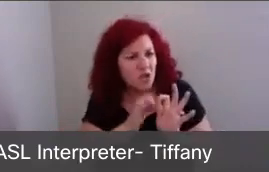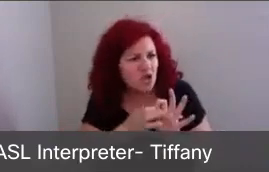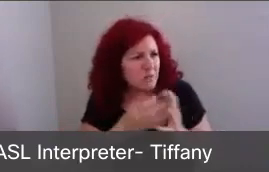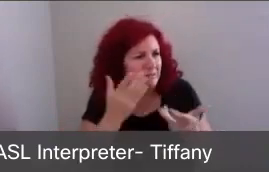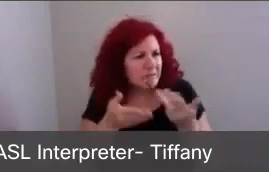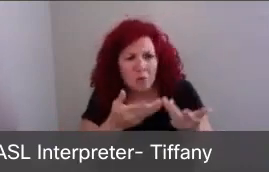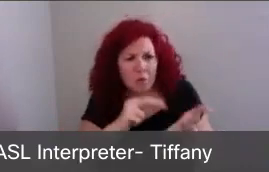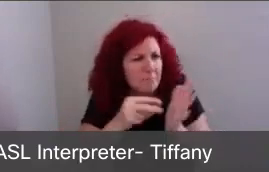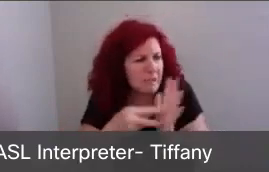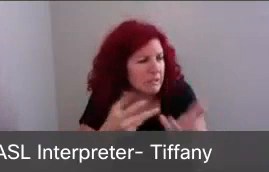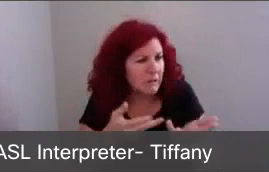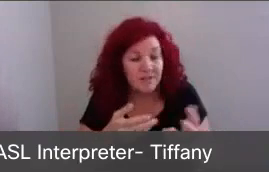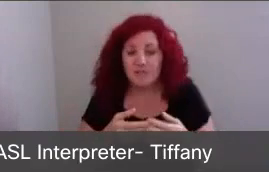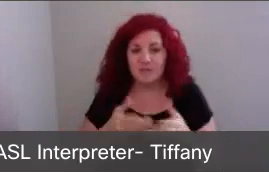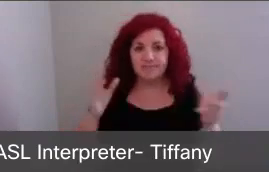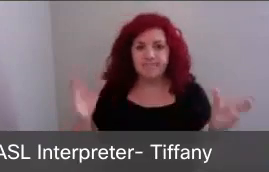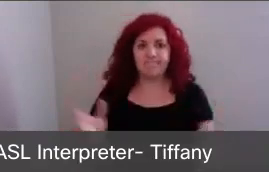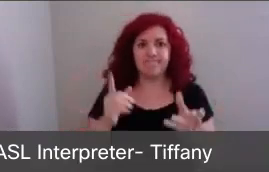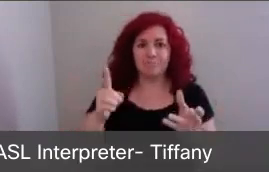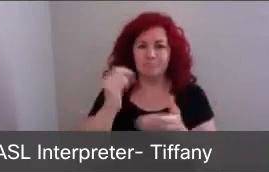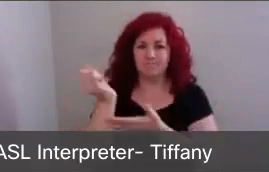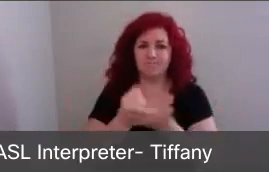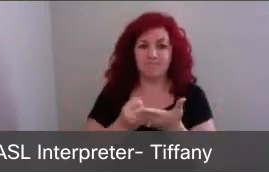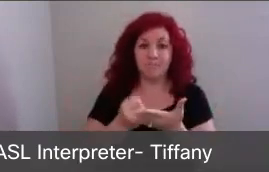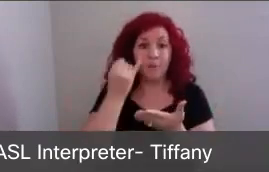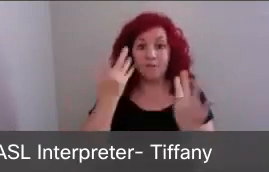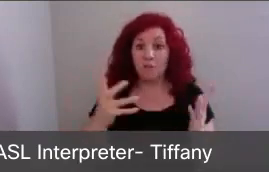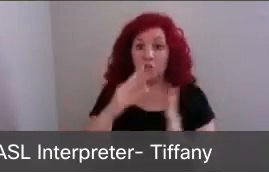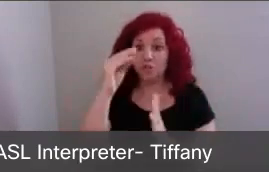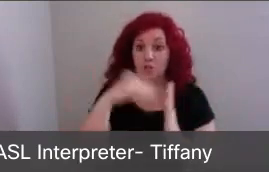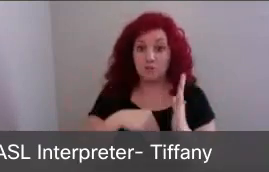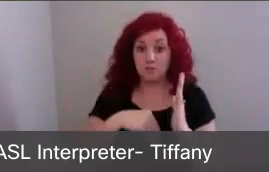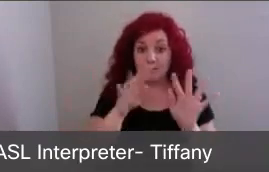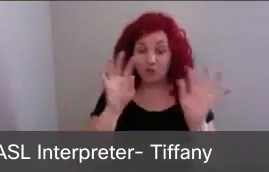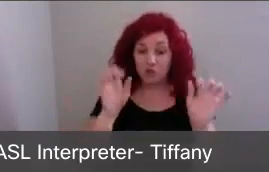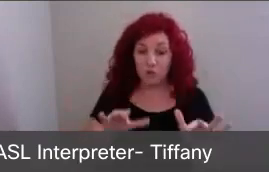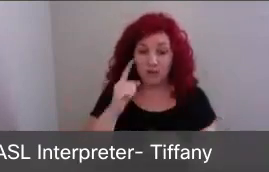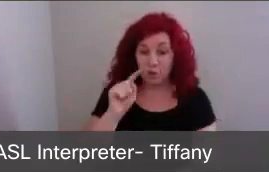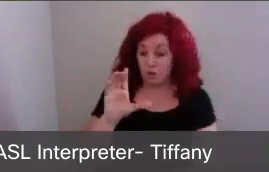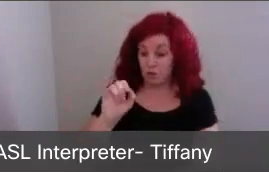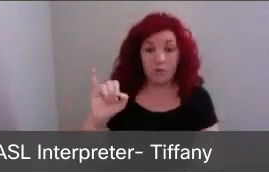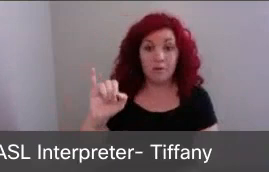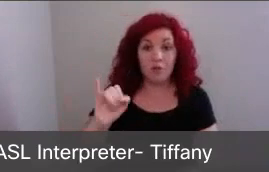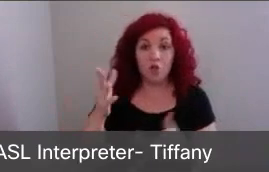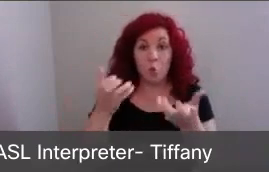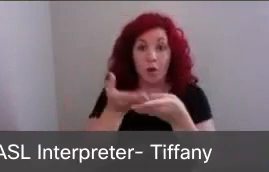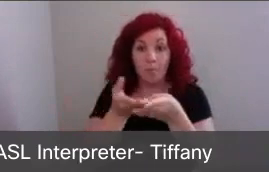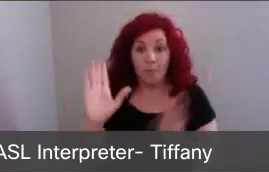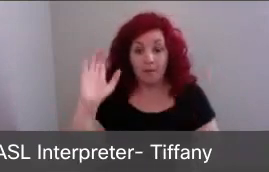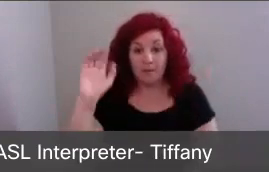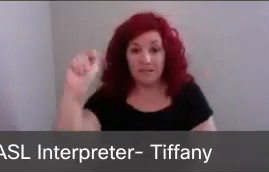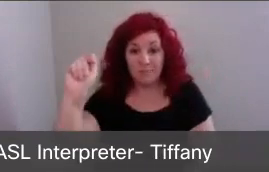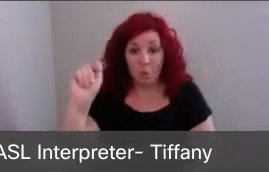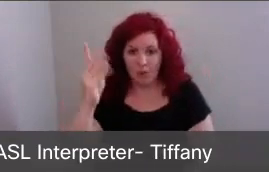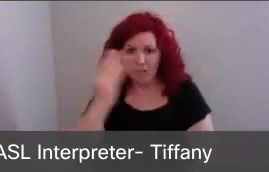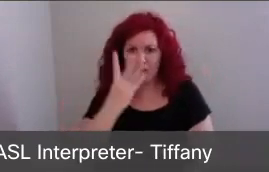us today. So I highly encourage you guys to do that. If you've already filled out a community of interest survey, and you want to give public testimony, let me know, and I can actually